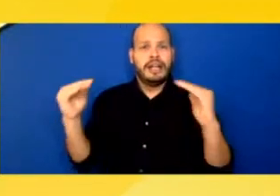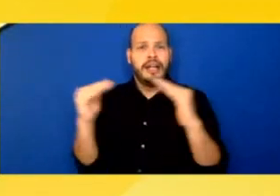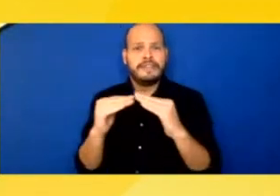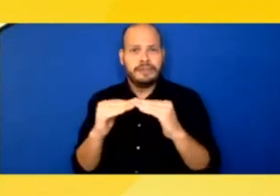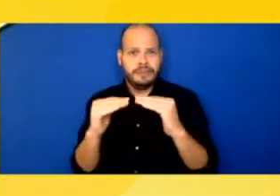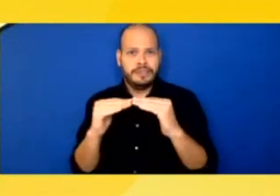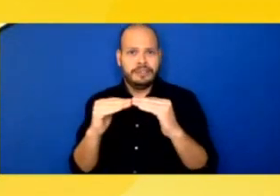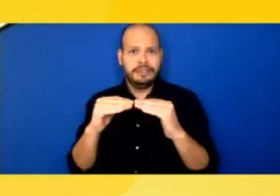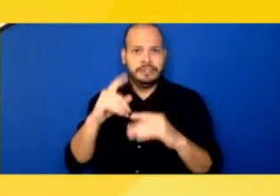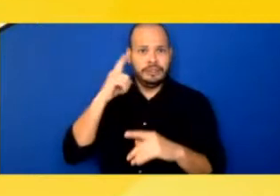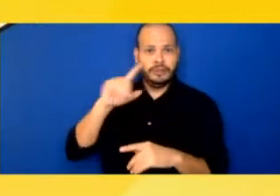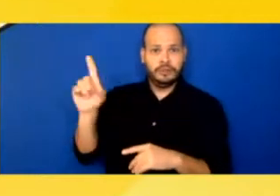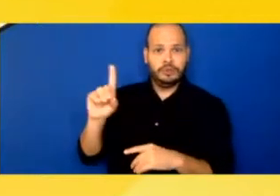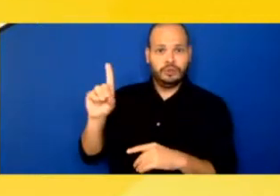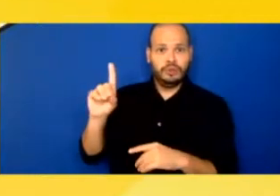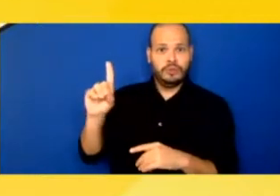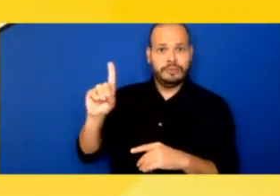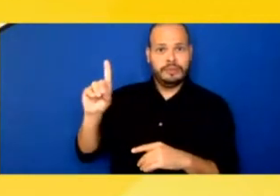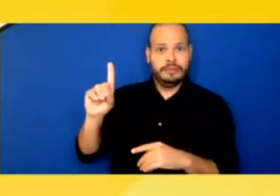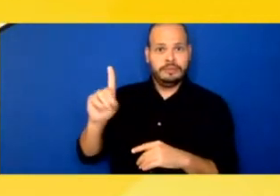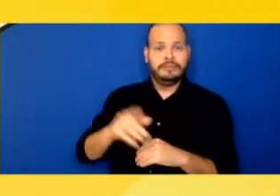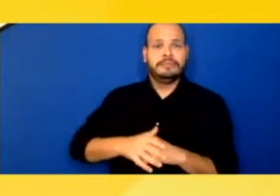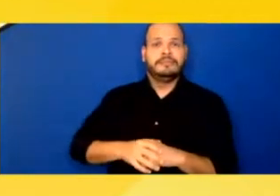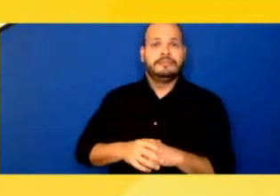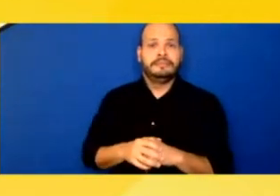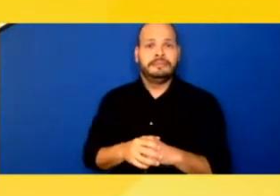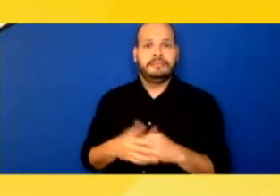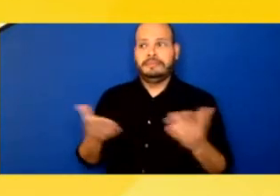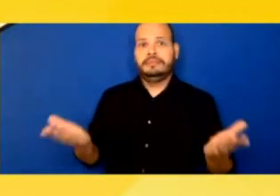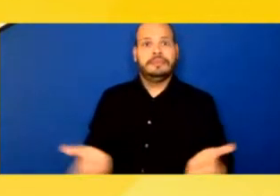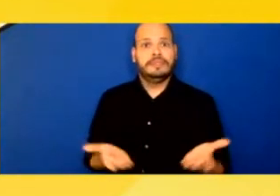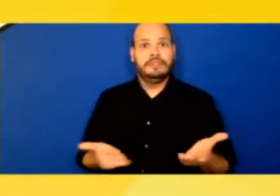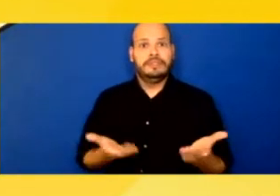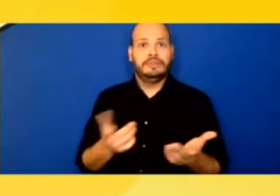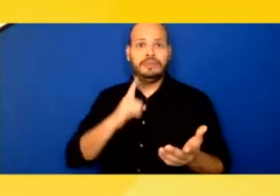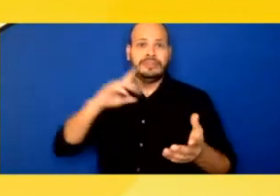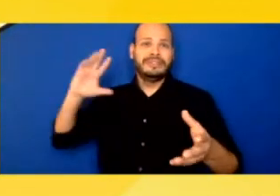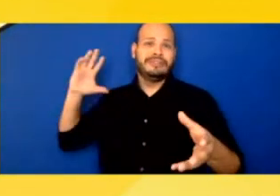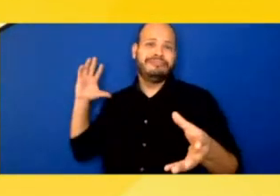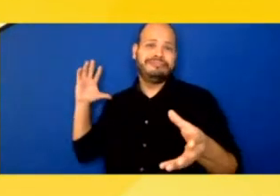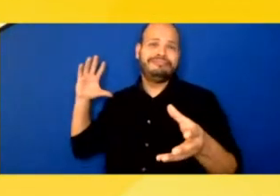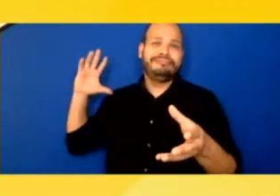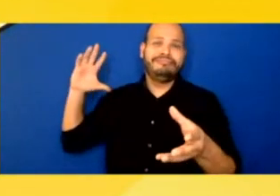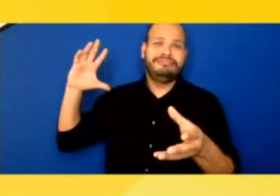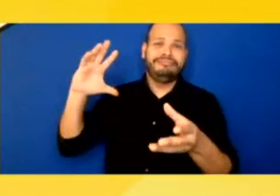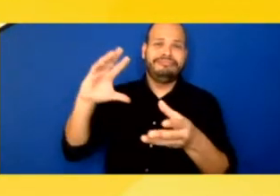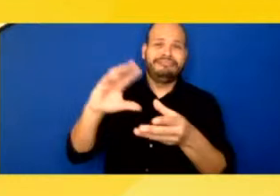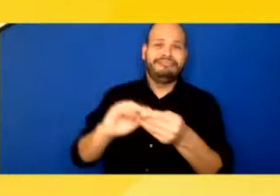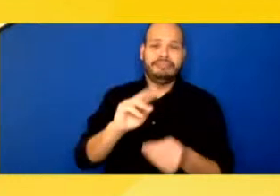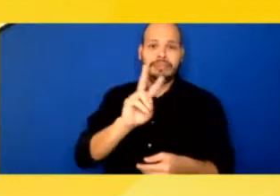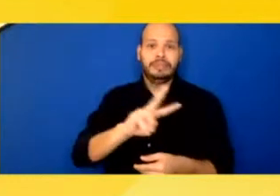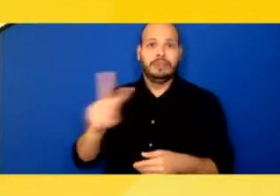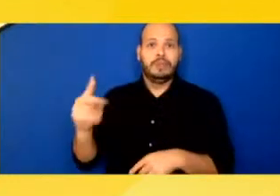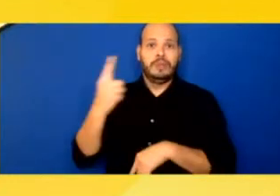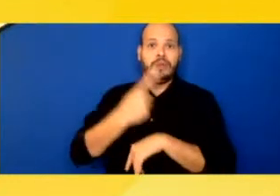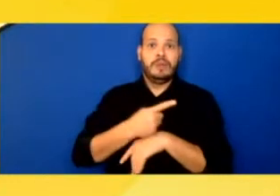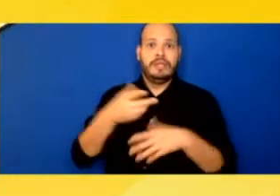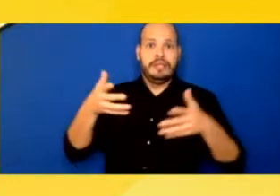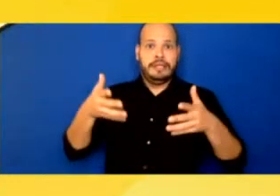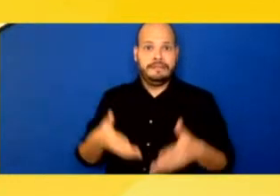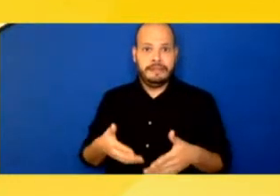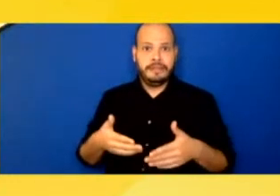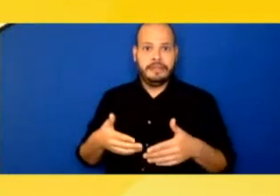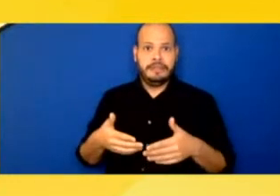we are 22 days from one of the most consequential elections of our lifetime. That's not